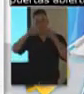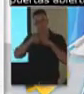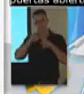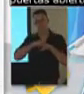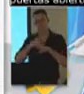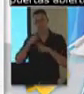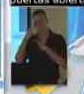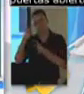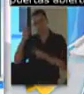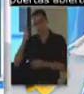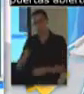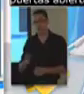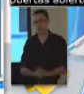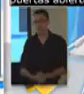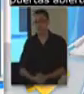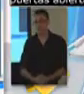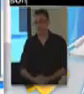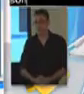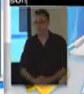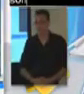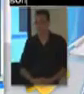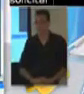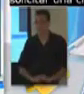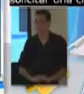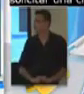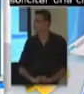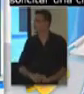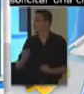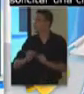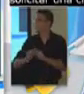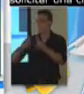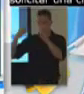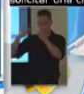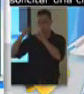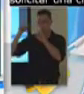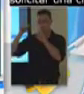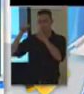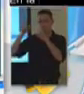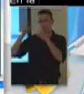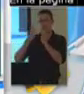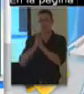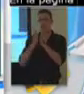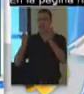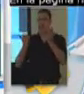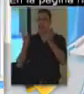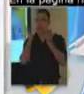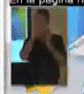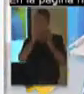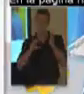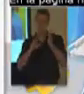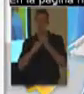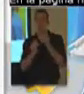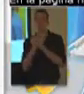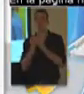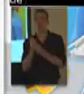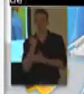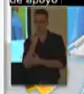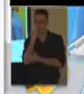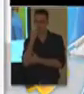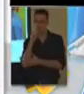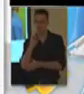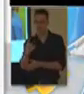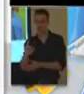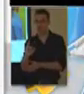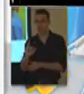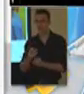ask for an appointment, but it's open. If you ask for an appointment, you can visit it. In the CRISTINA page, we have a catalogue of